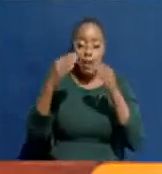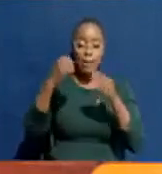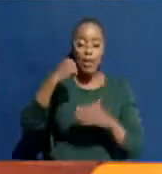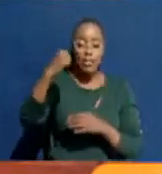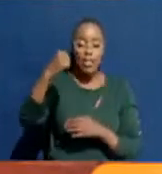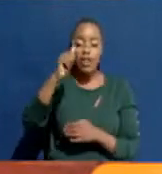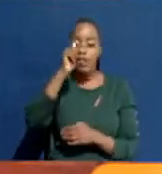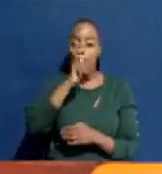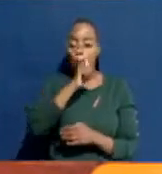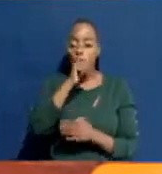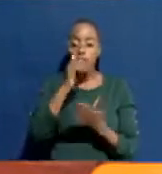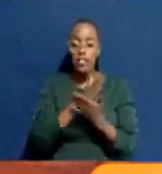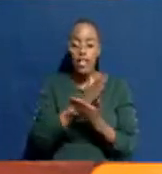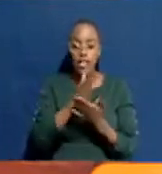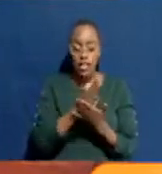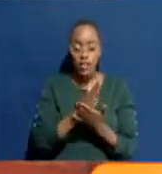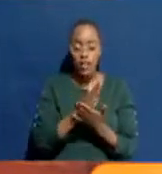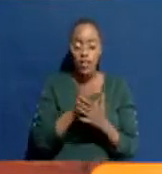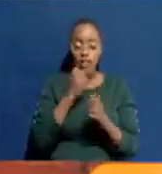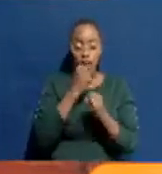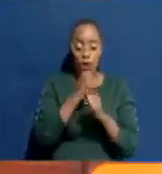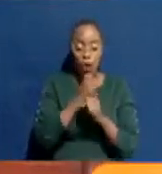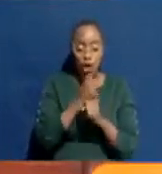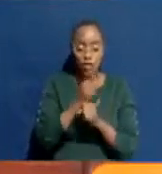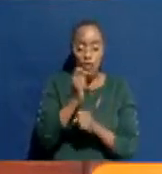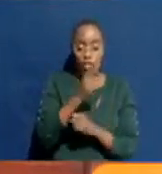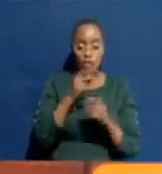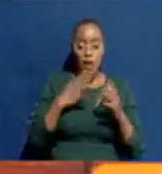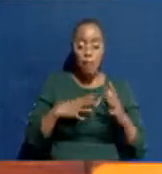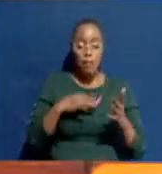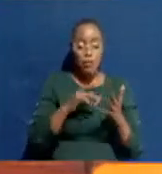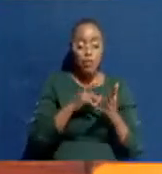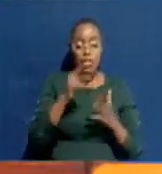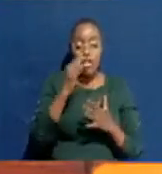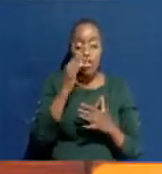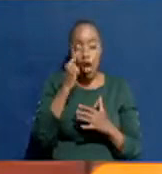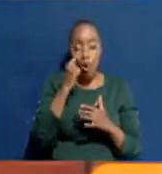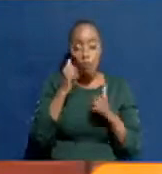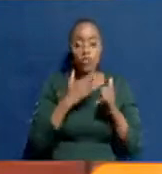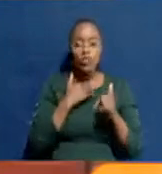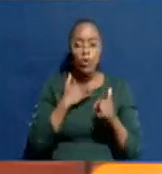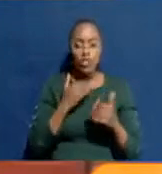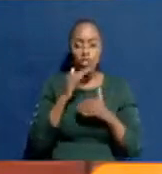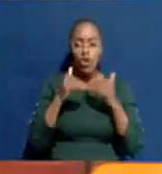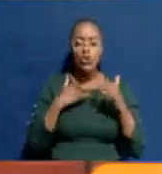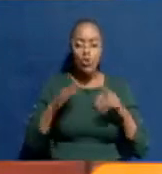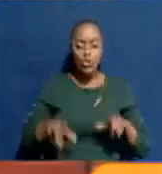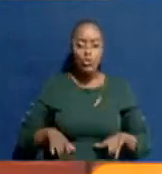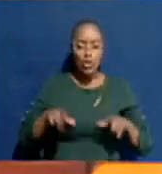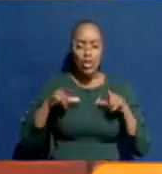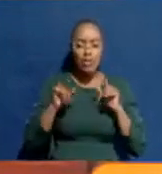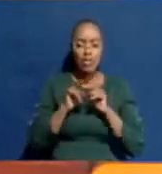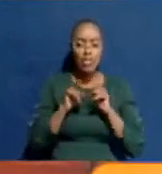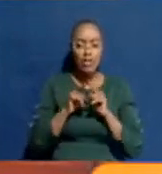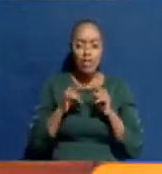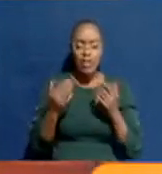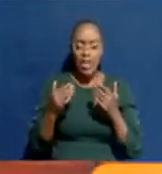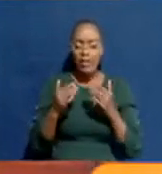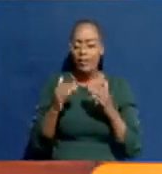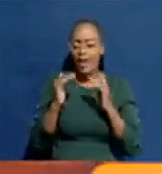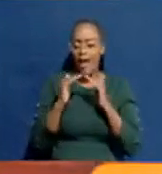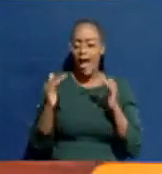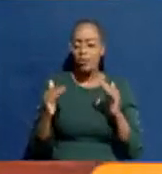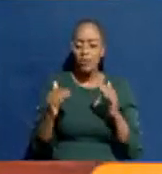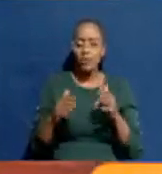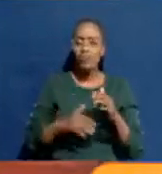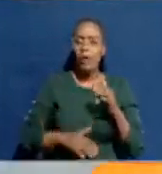of private sector and work on the incomes for people to buy the kind of homes they want? Who said everybody wants to live, you know, I want to